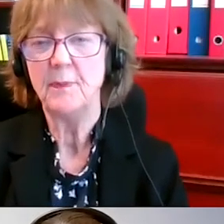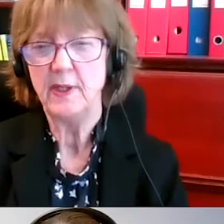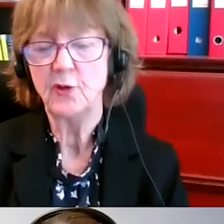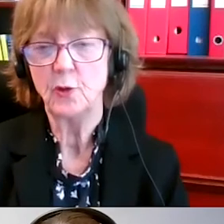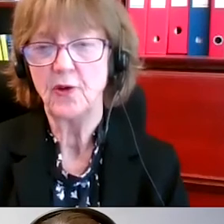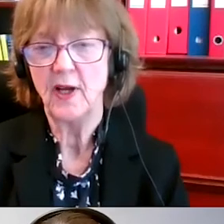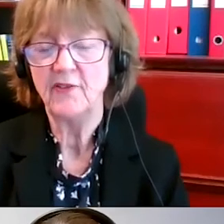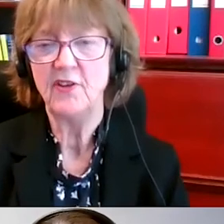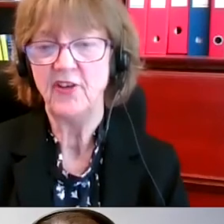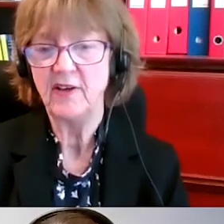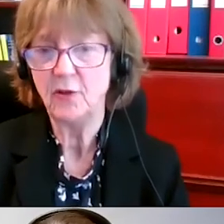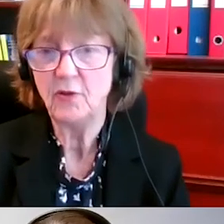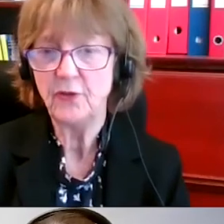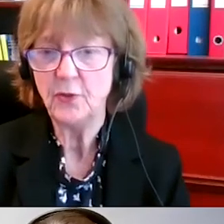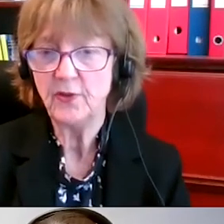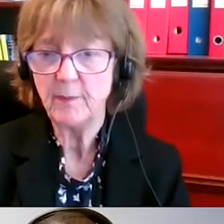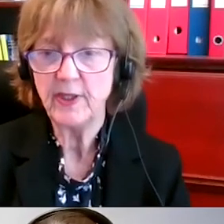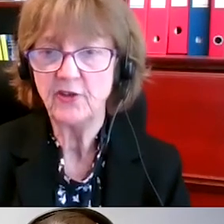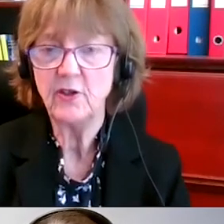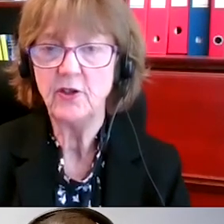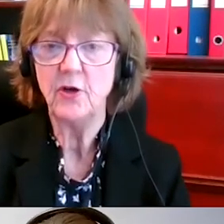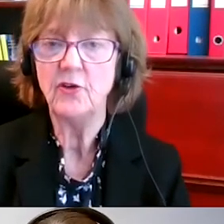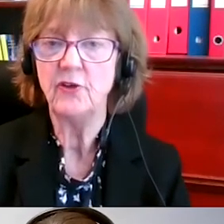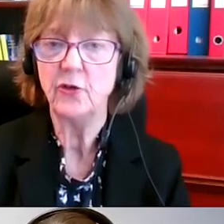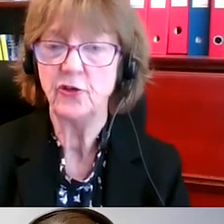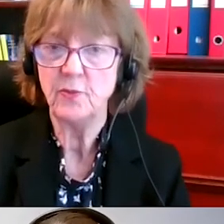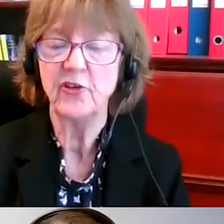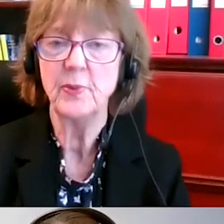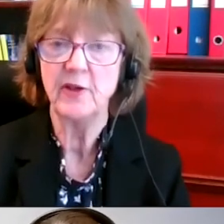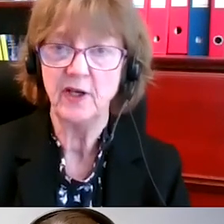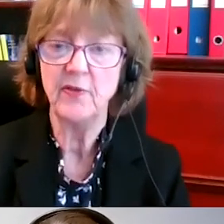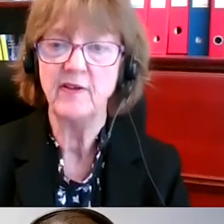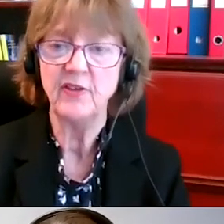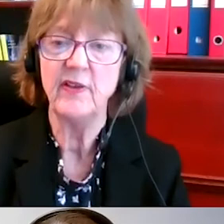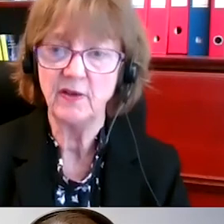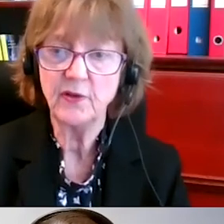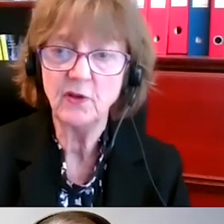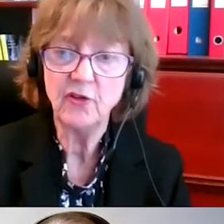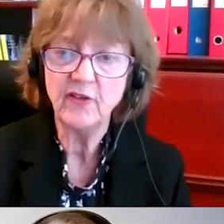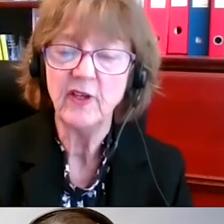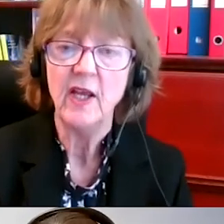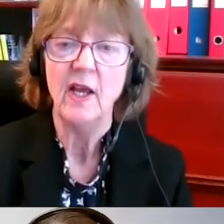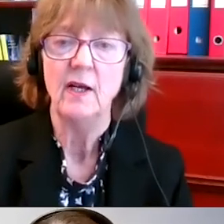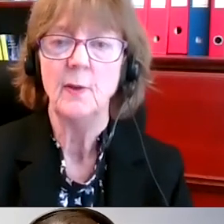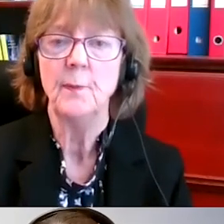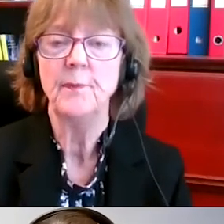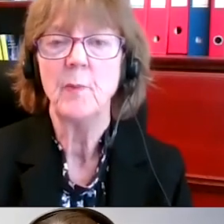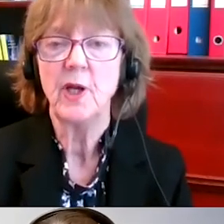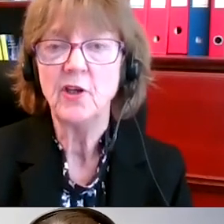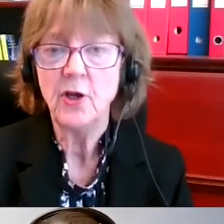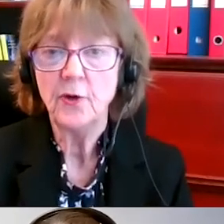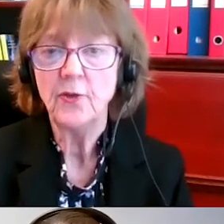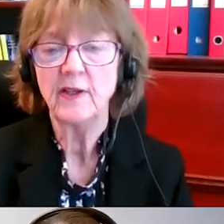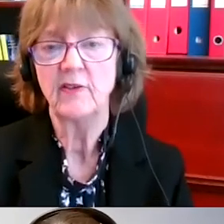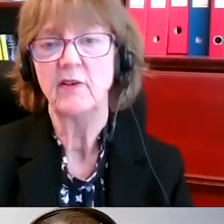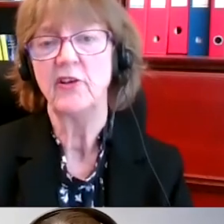It's a bit difficult to have a general view on that because I don't know so much about how that is in the other countries. But